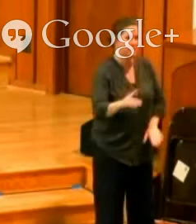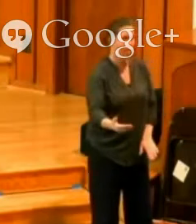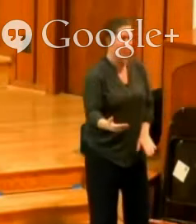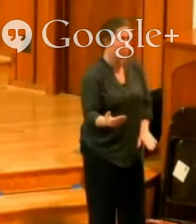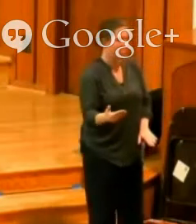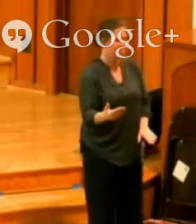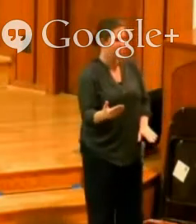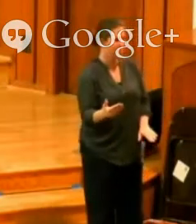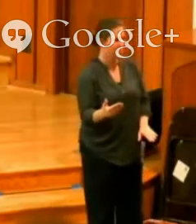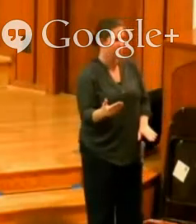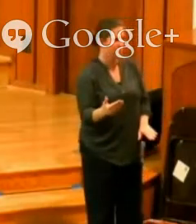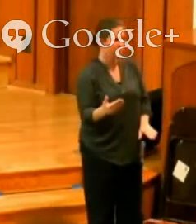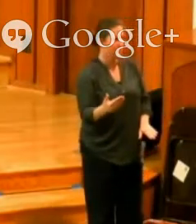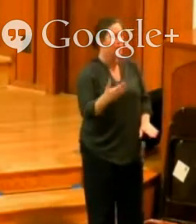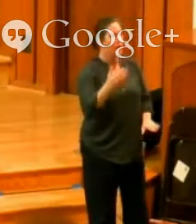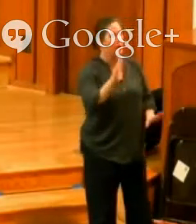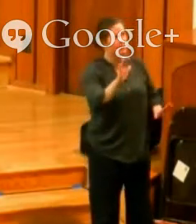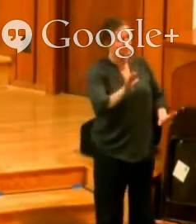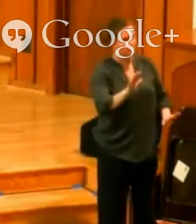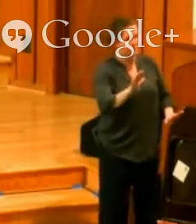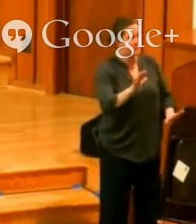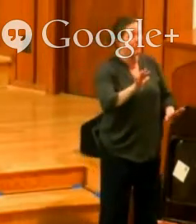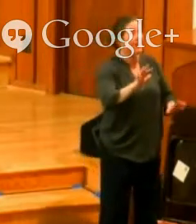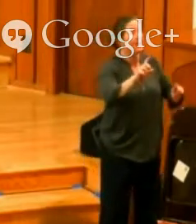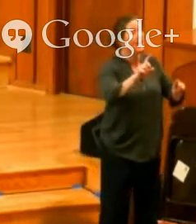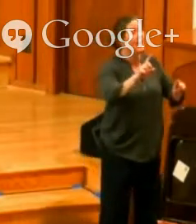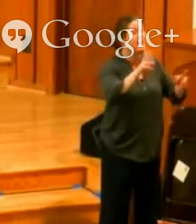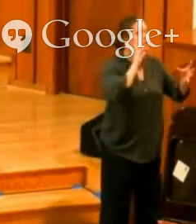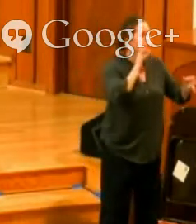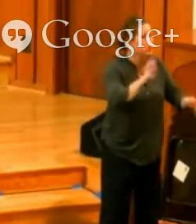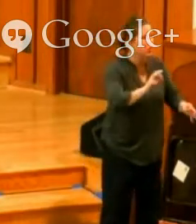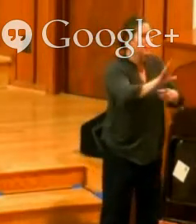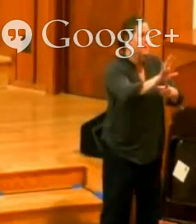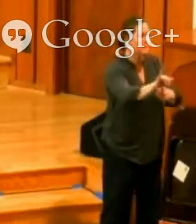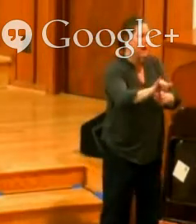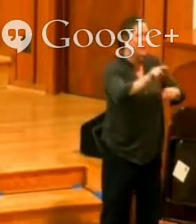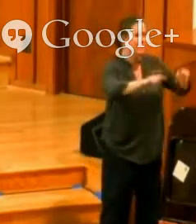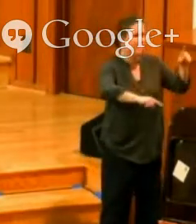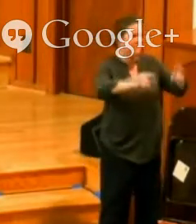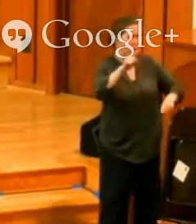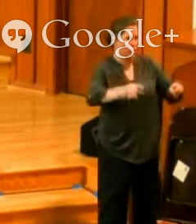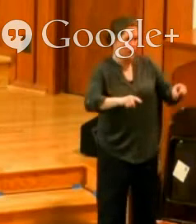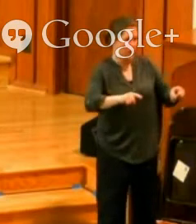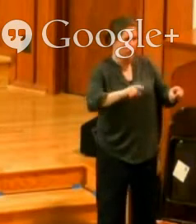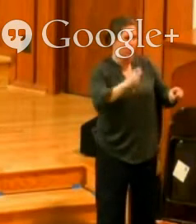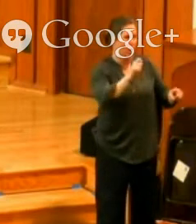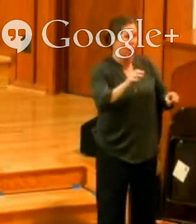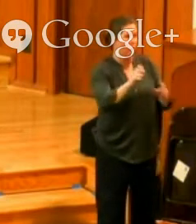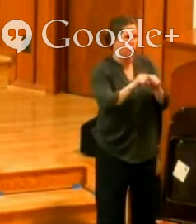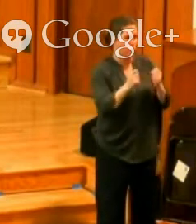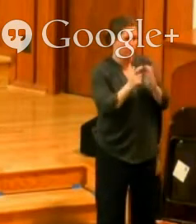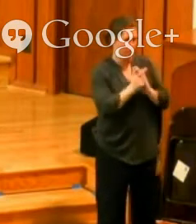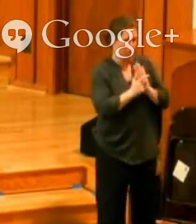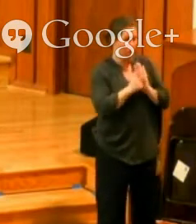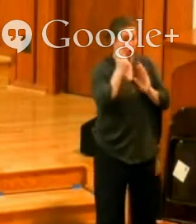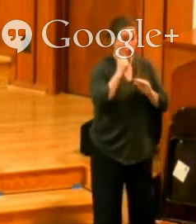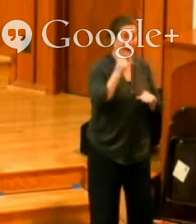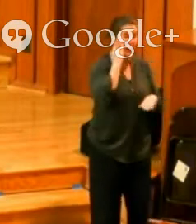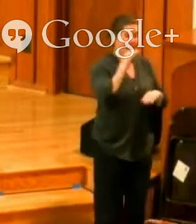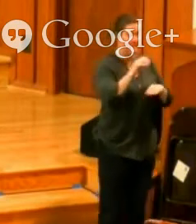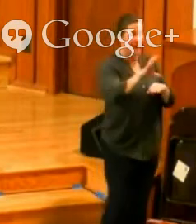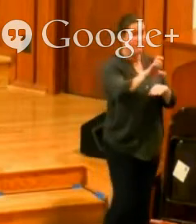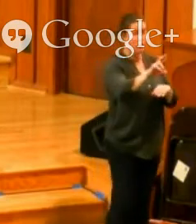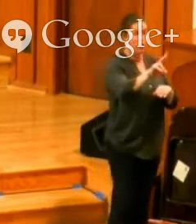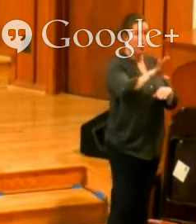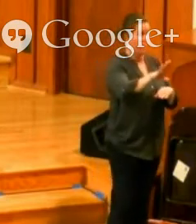the variation to which you break the law. If I step off of a 4-inch curb, I may spring my ankle if I step off